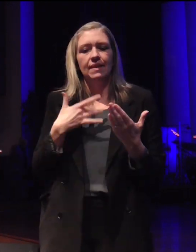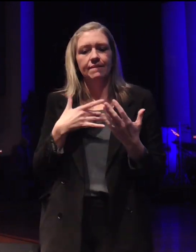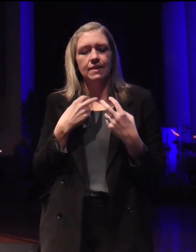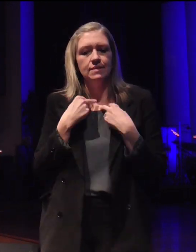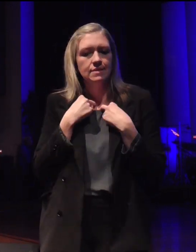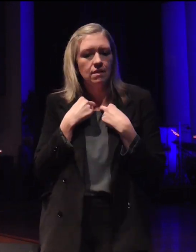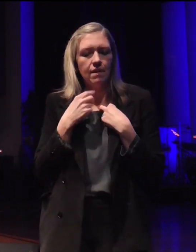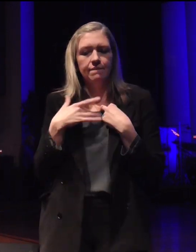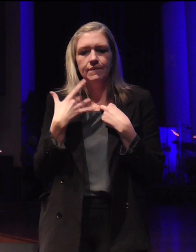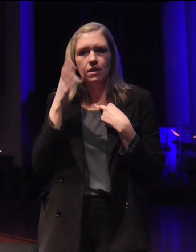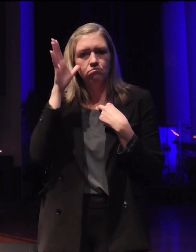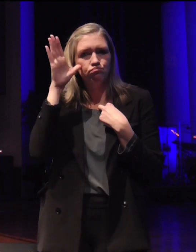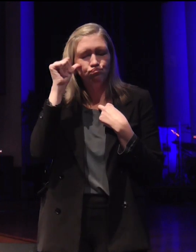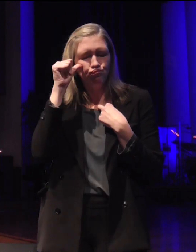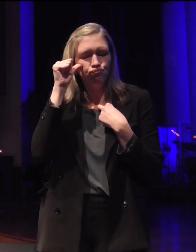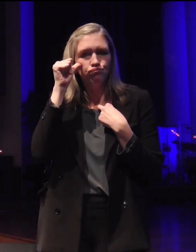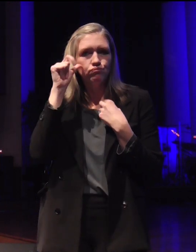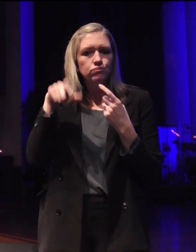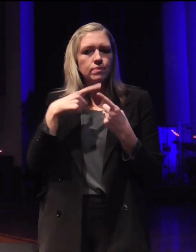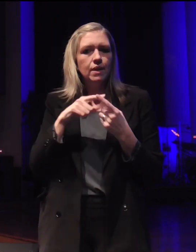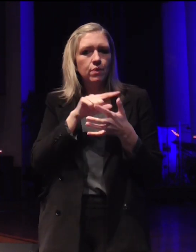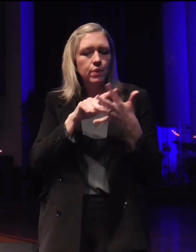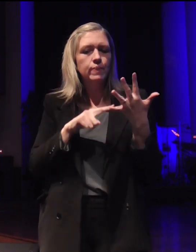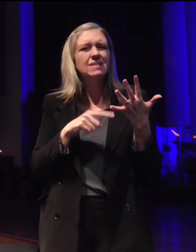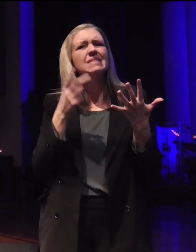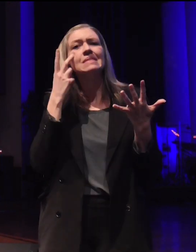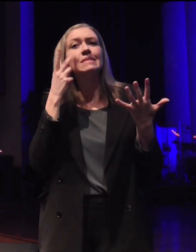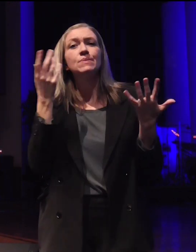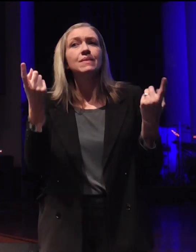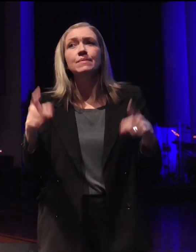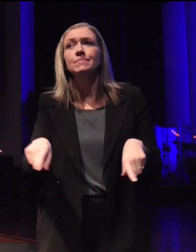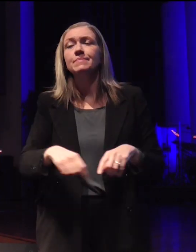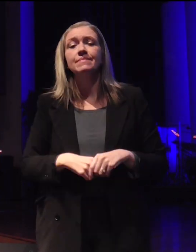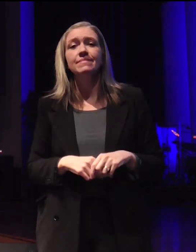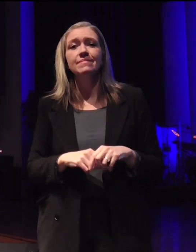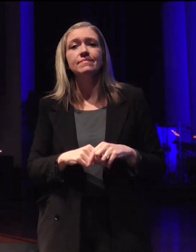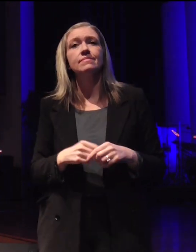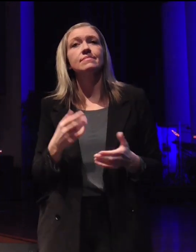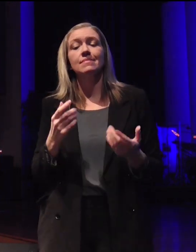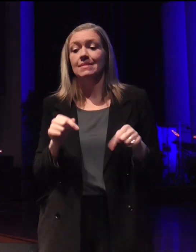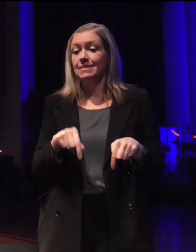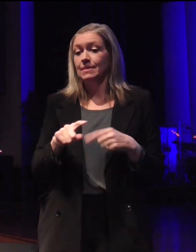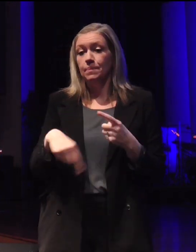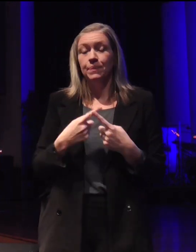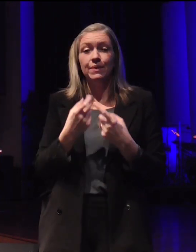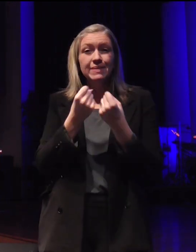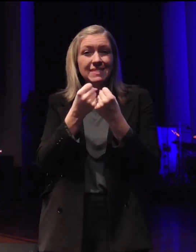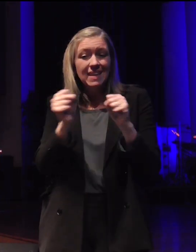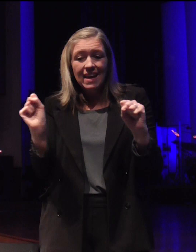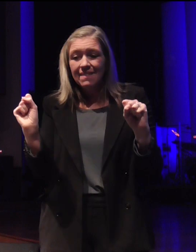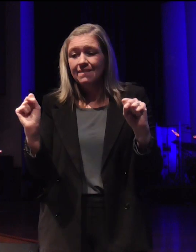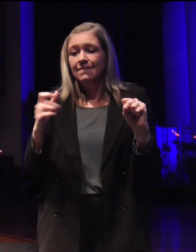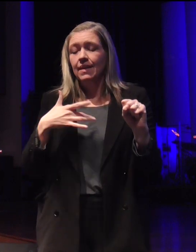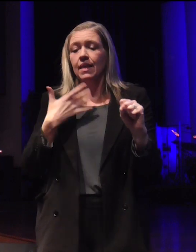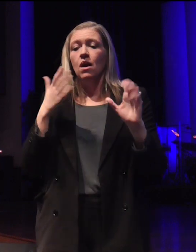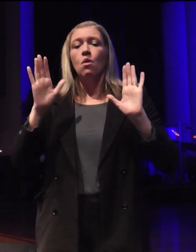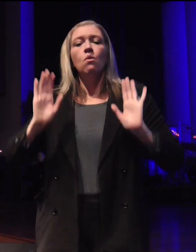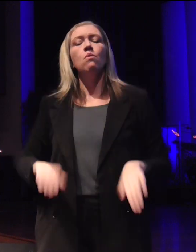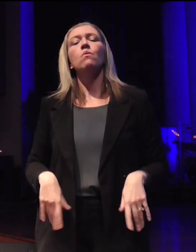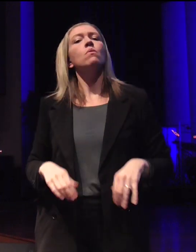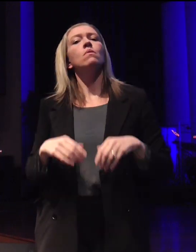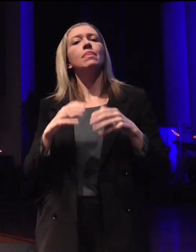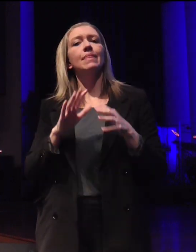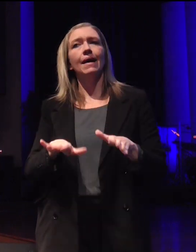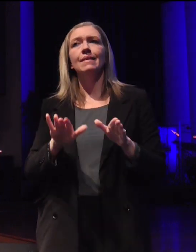I'm adamant about, and see what happens. This is all about being safe to let that